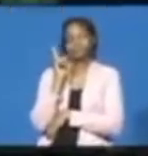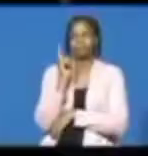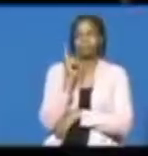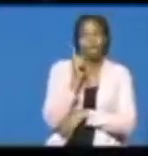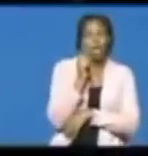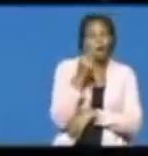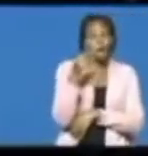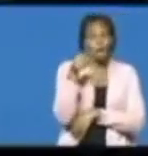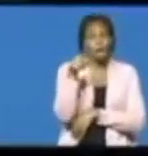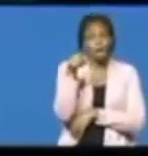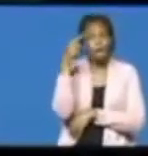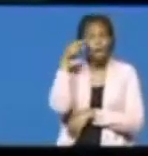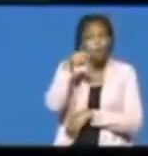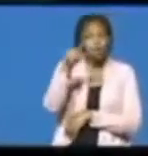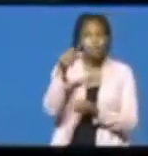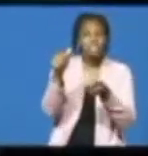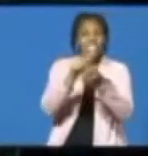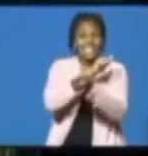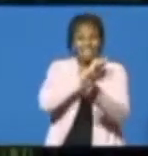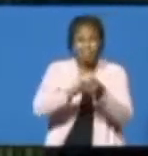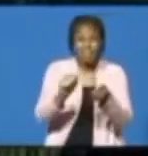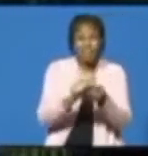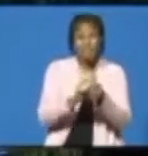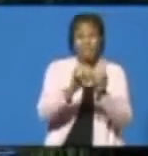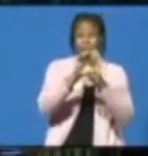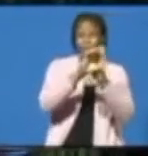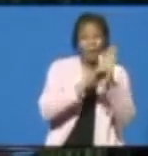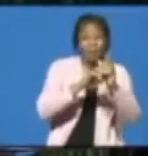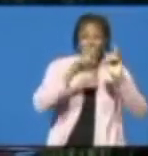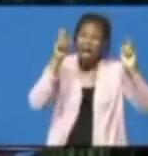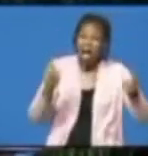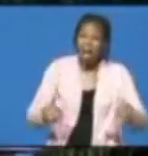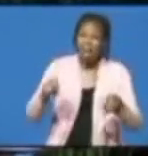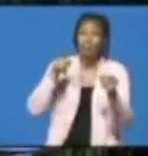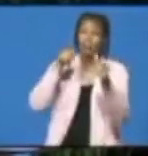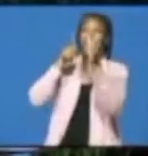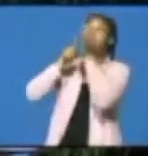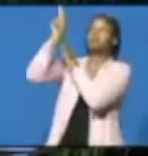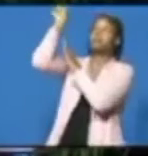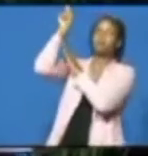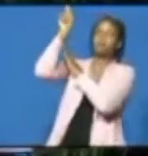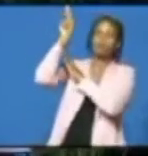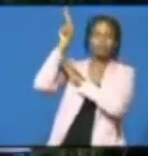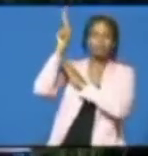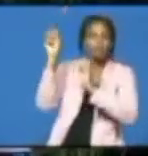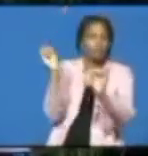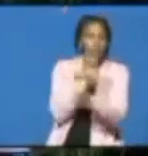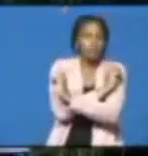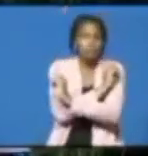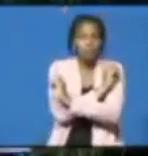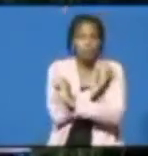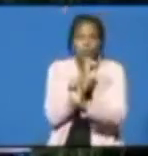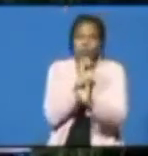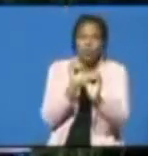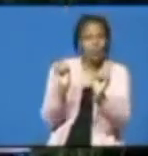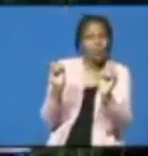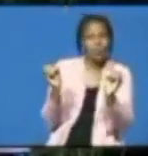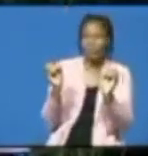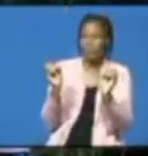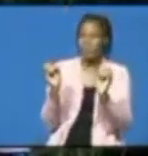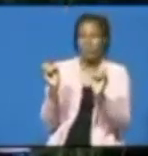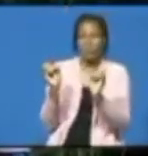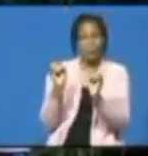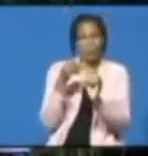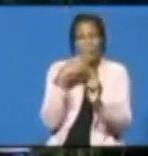For you to get rid of the commandments, you have to kill God. And there is no nuclear weapon. There is